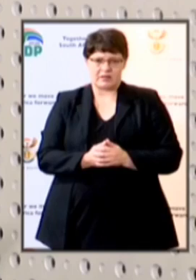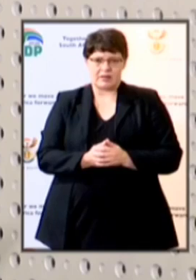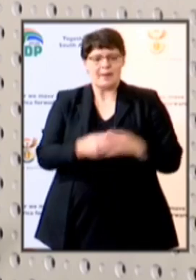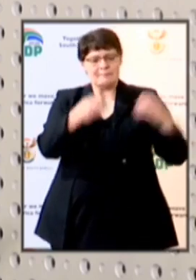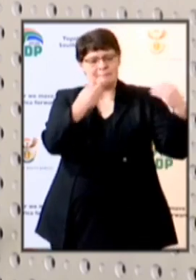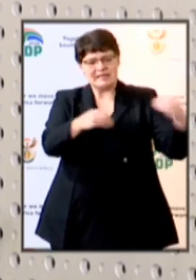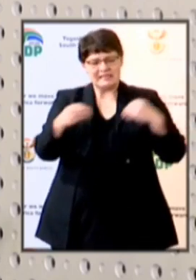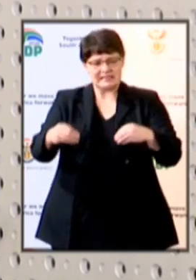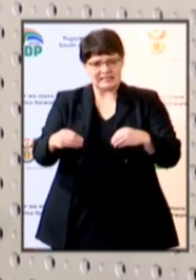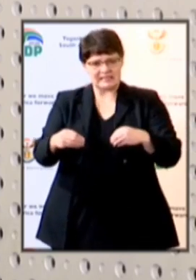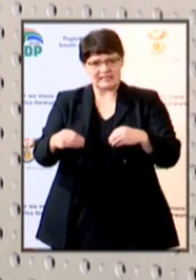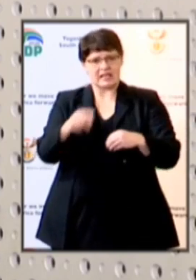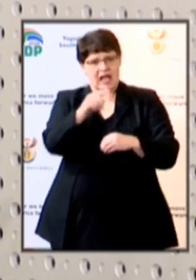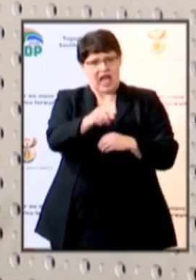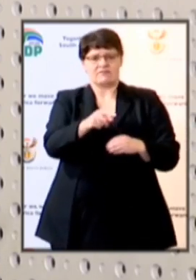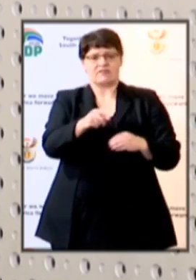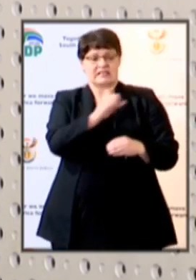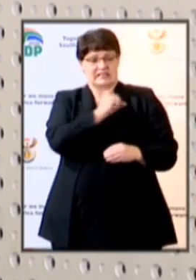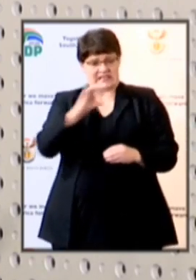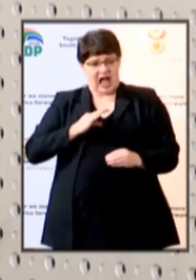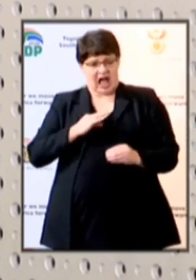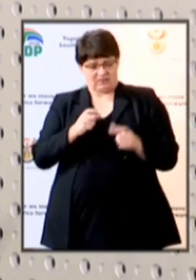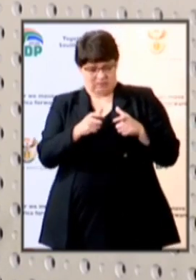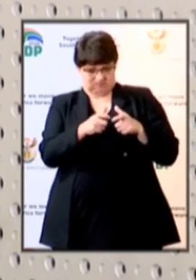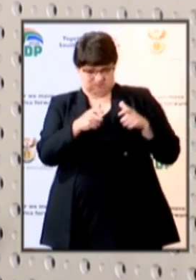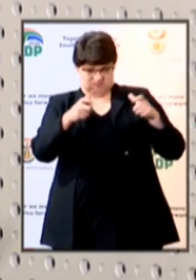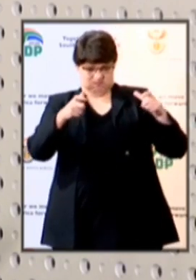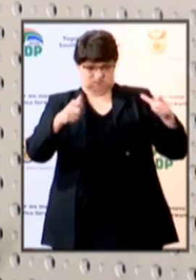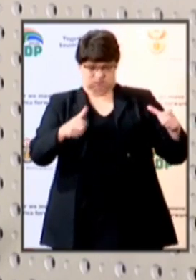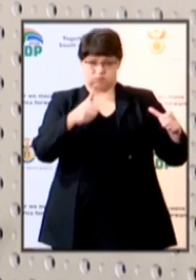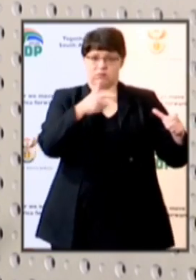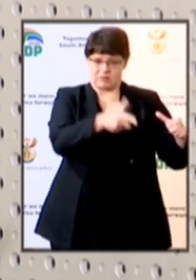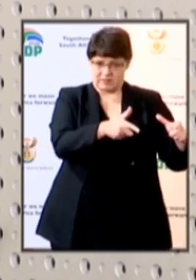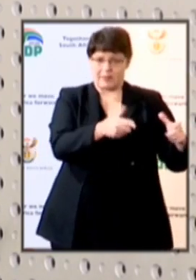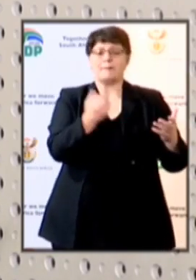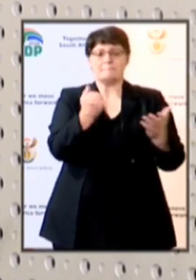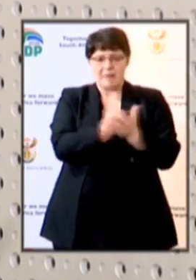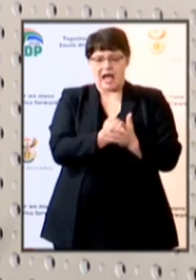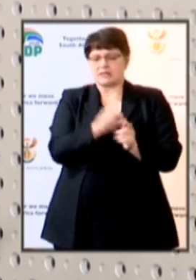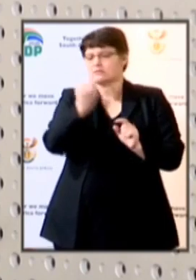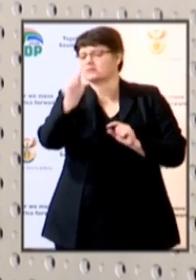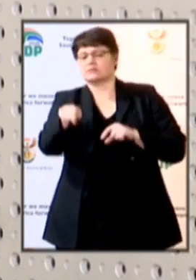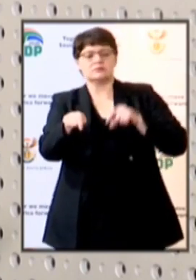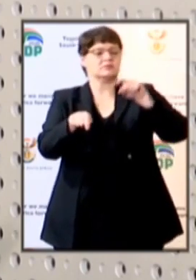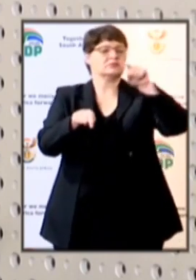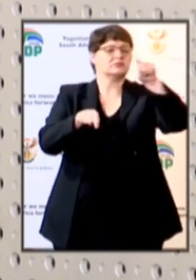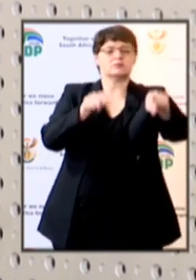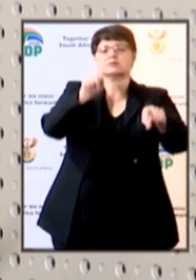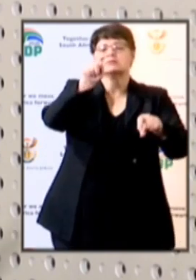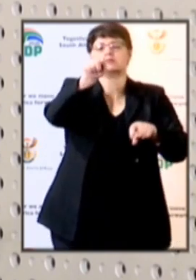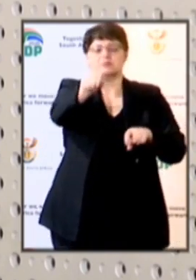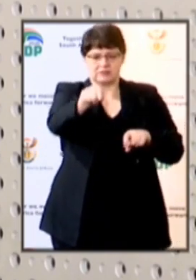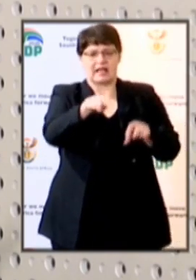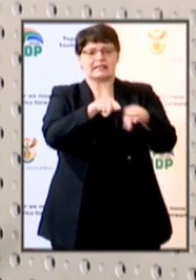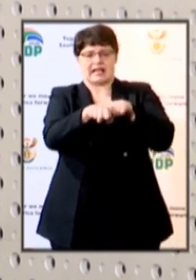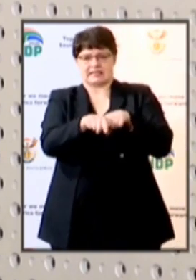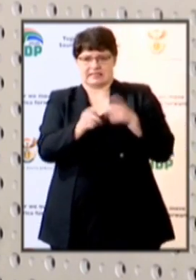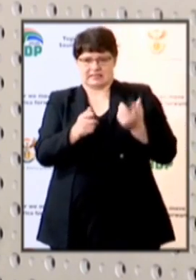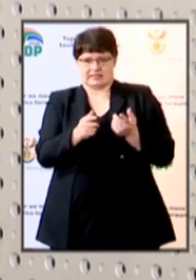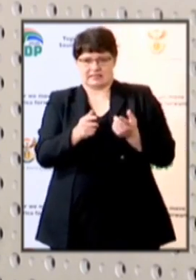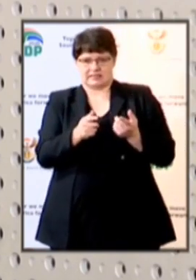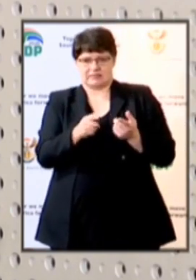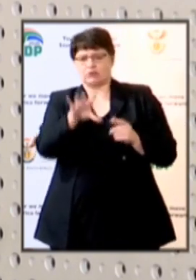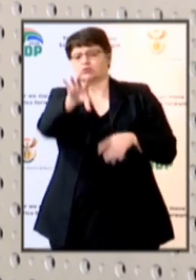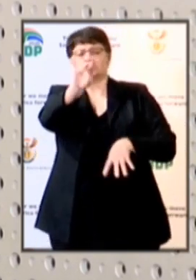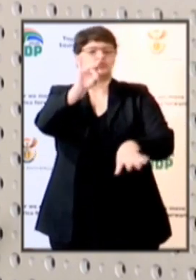workforce must test randomly, besides the screening of every worker as they